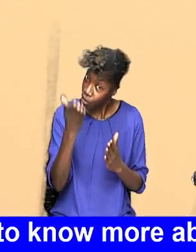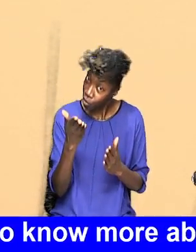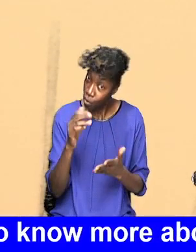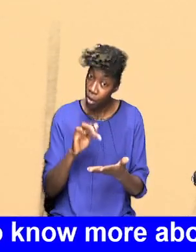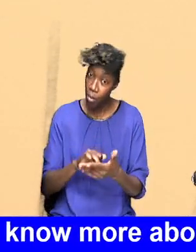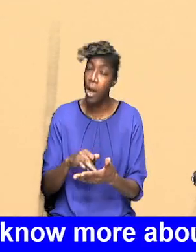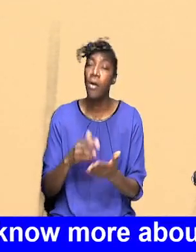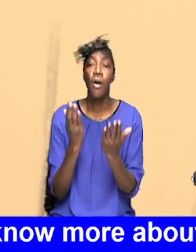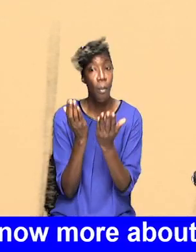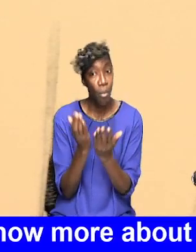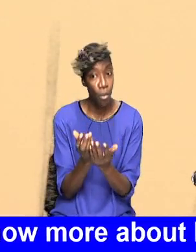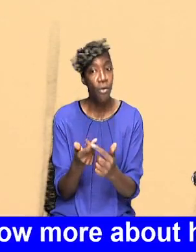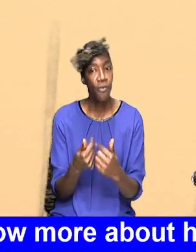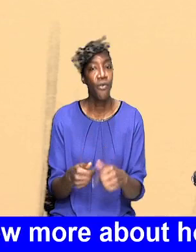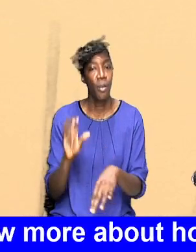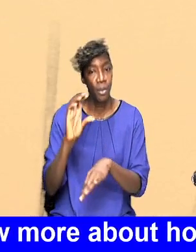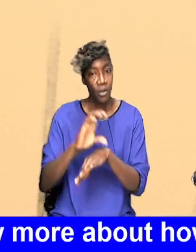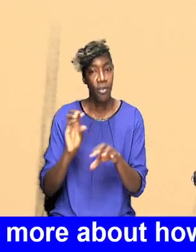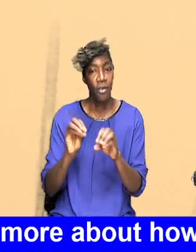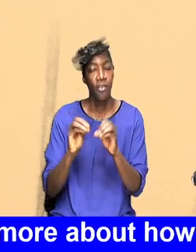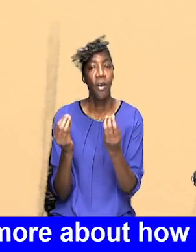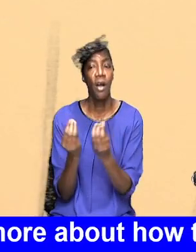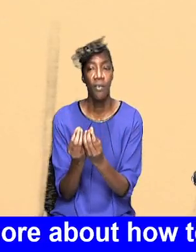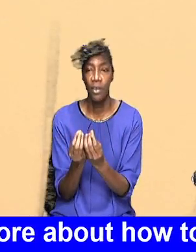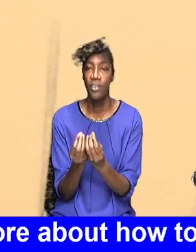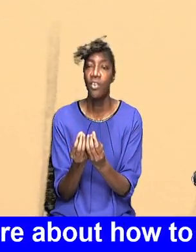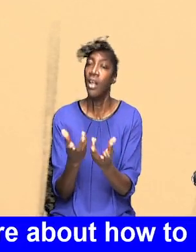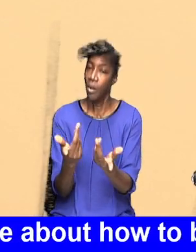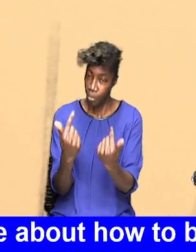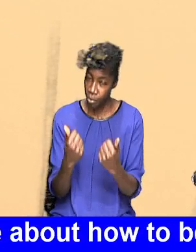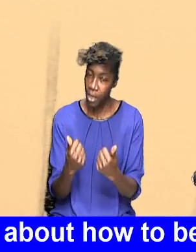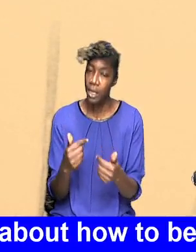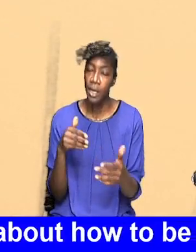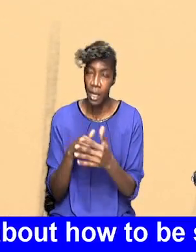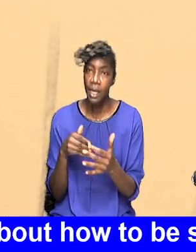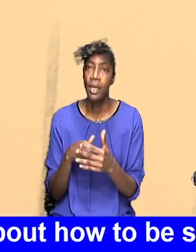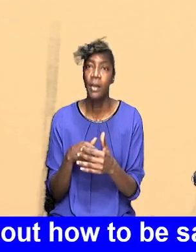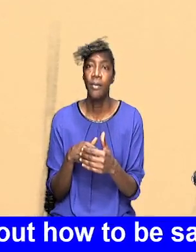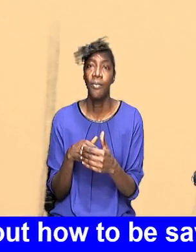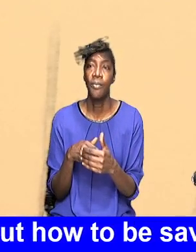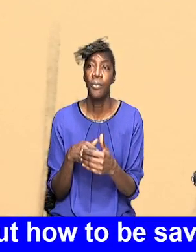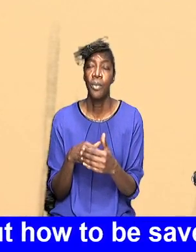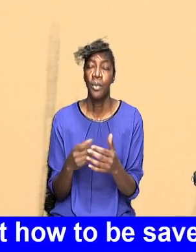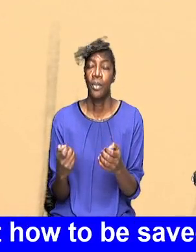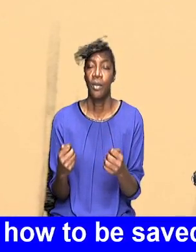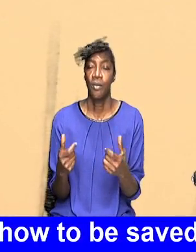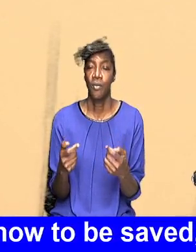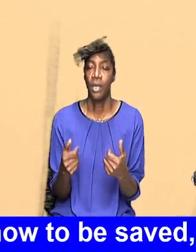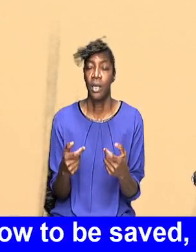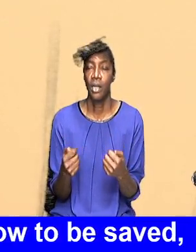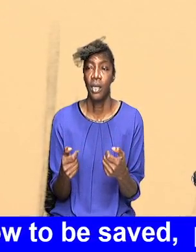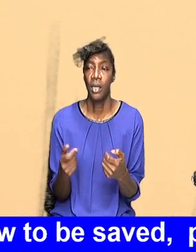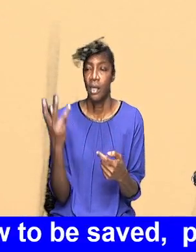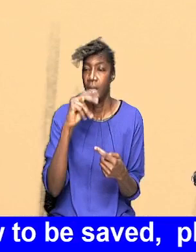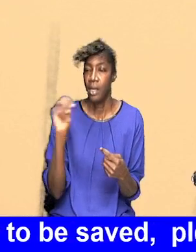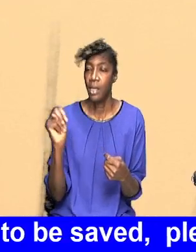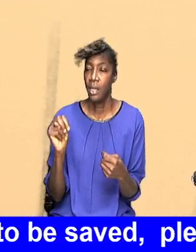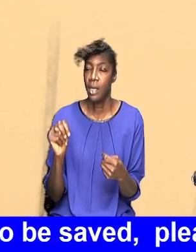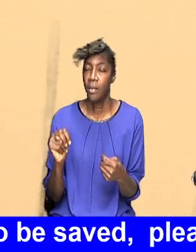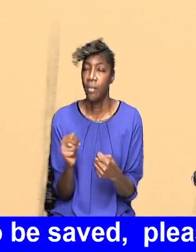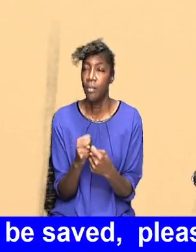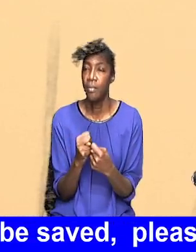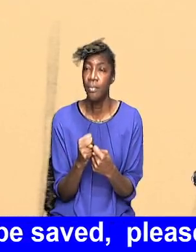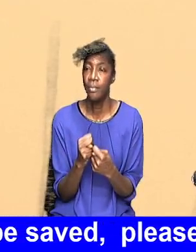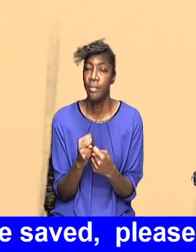book from the church, that you return it to the church office. Amen. Amen. As quickly as possible. We need them to be able